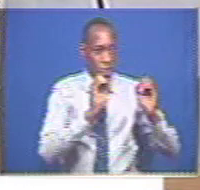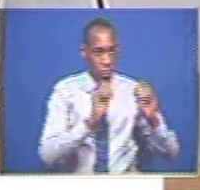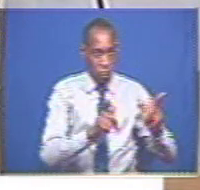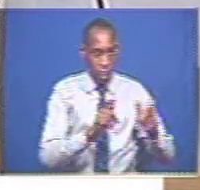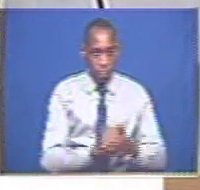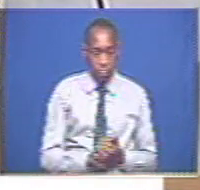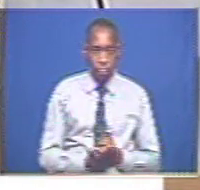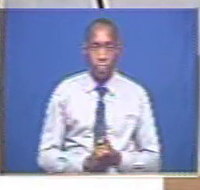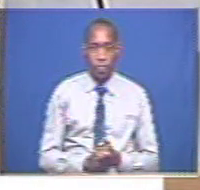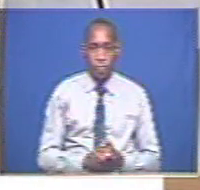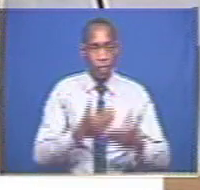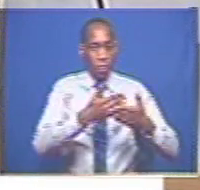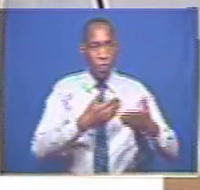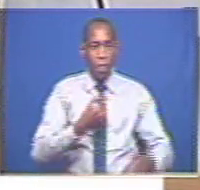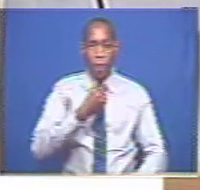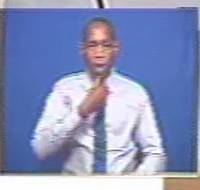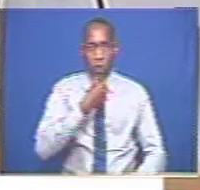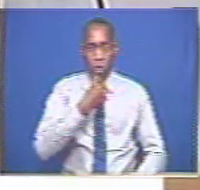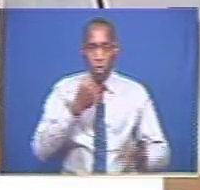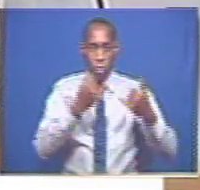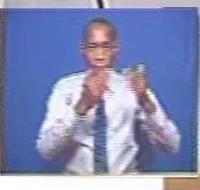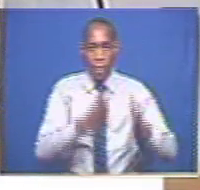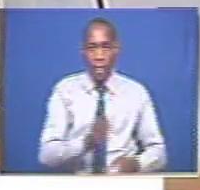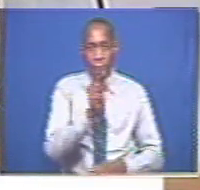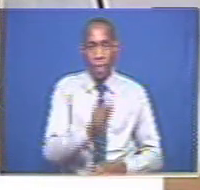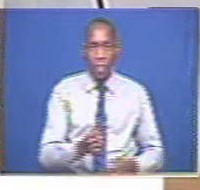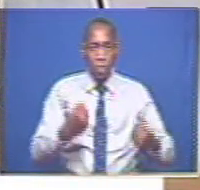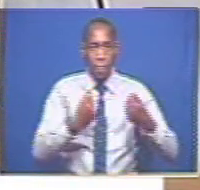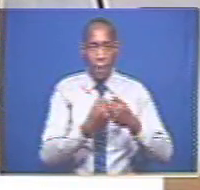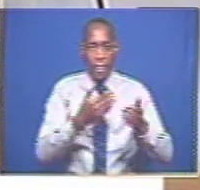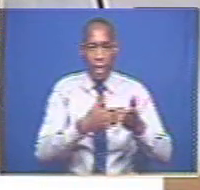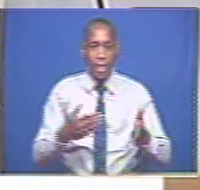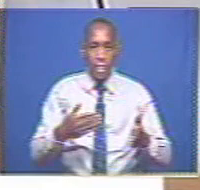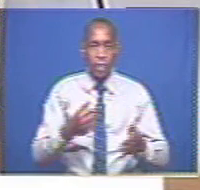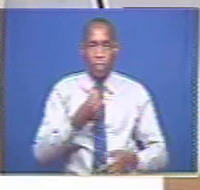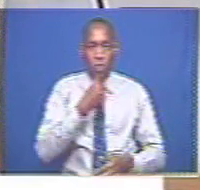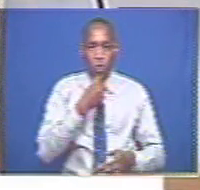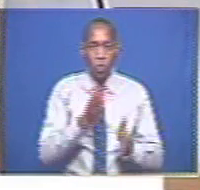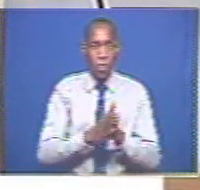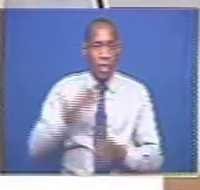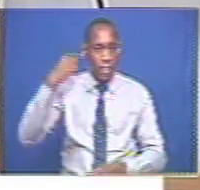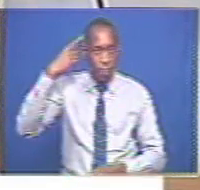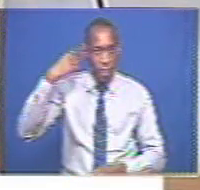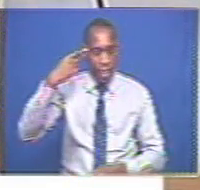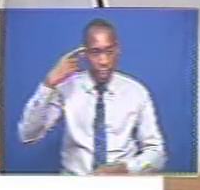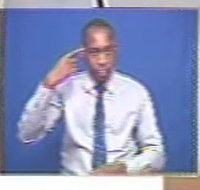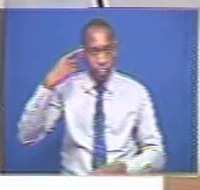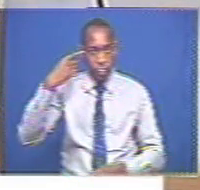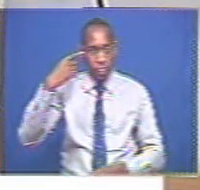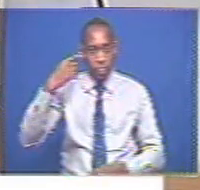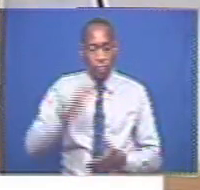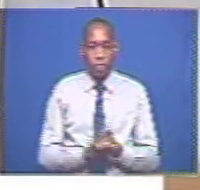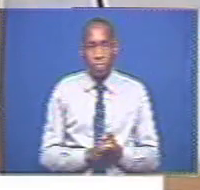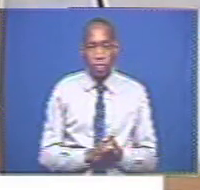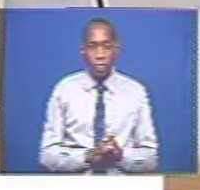you, yeah, as a former Mahia player and a person who's played against Mahia in Mathare United and Western Steamer colors, yeah, what's in it